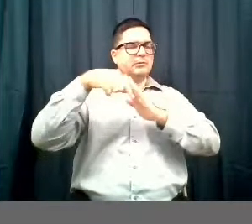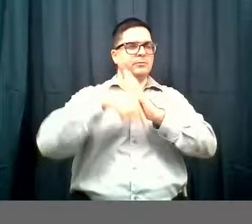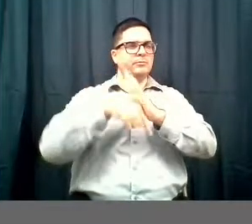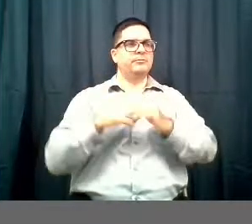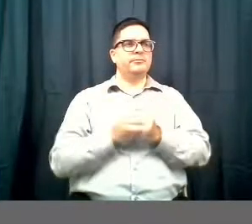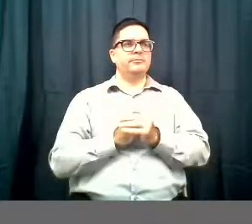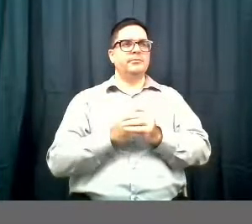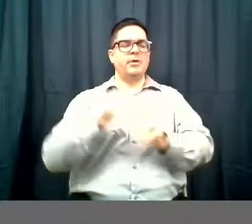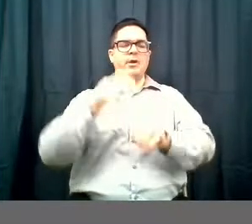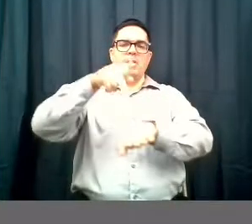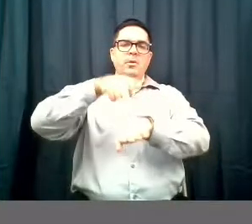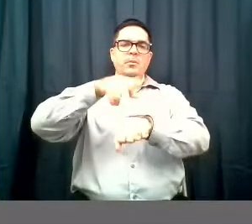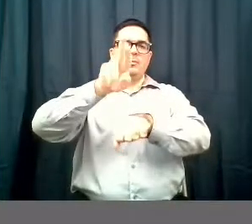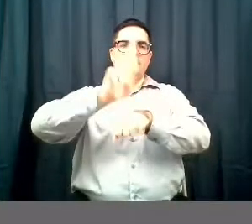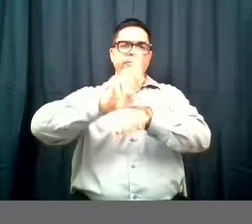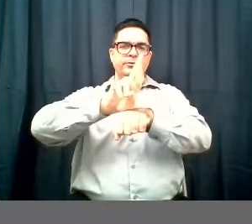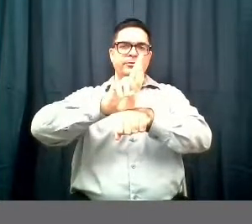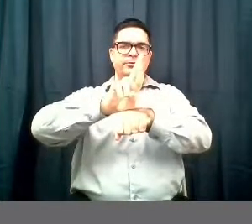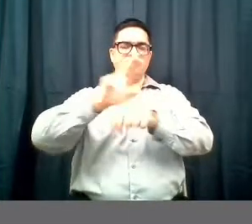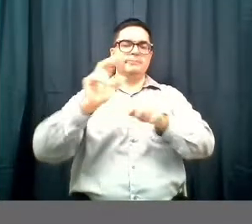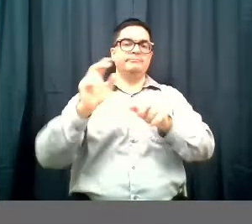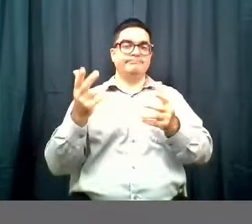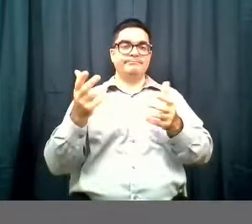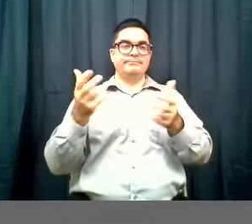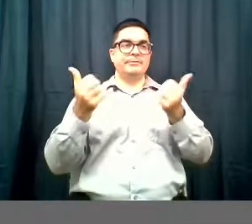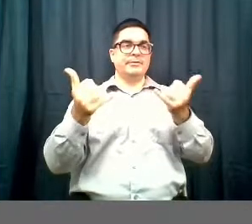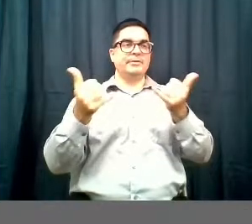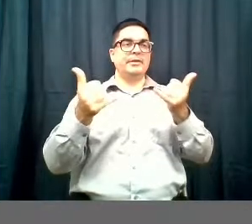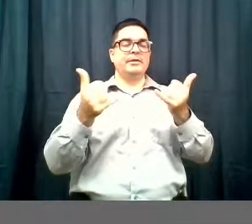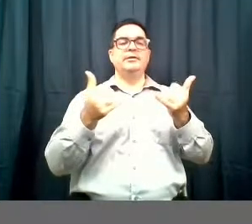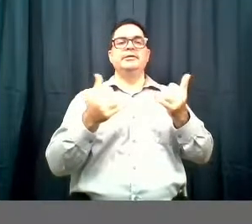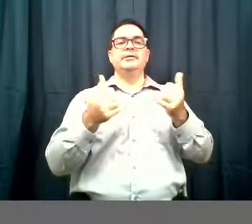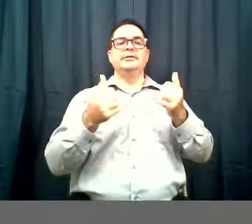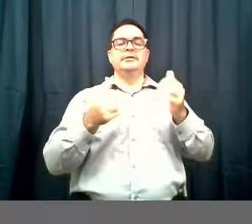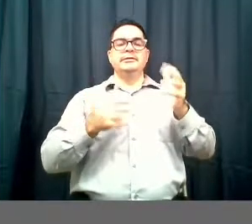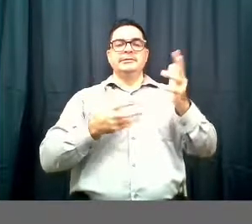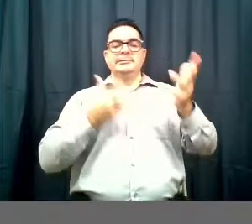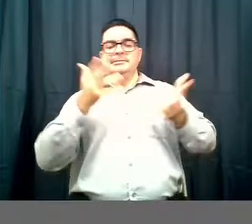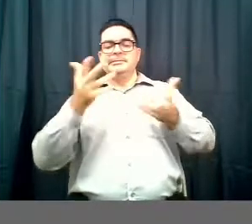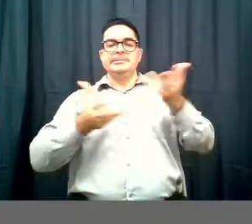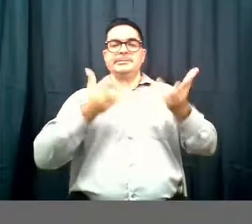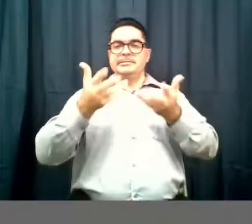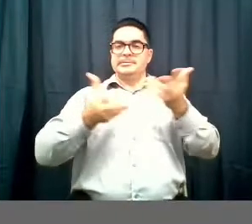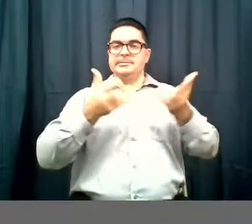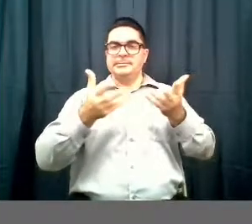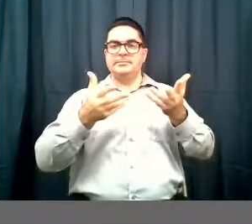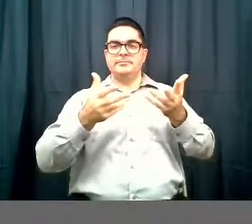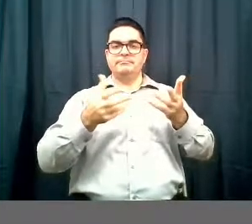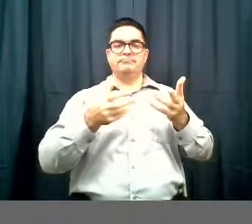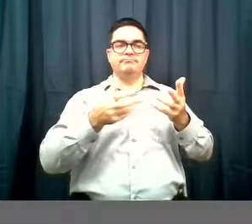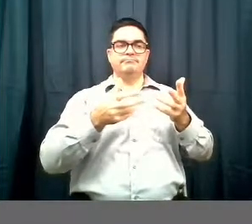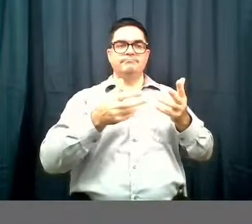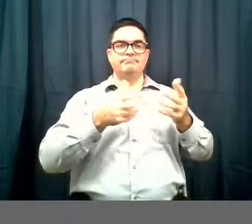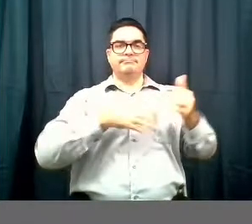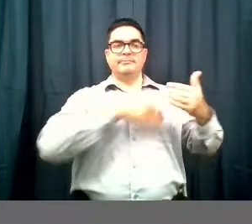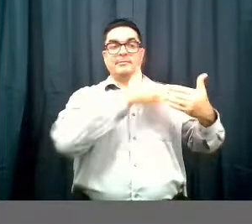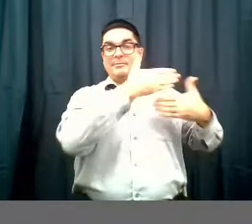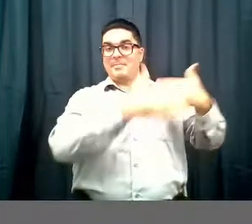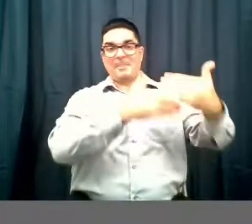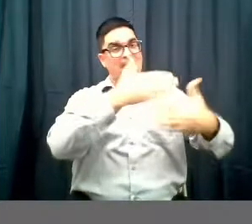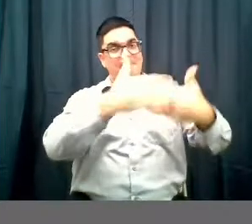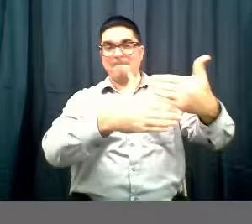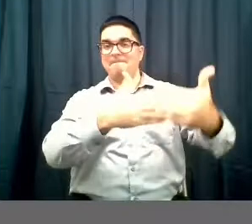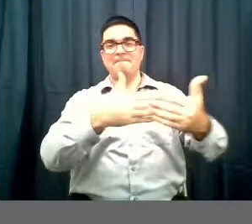Rico has faced uncertainty, volatility that no state has had to deal with on such a regular and constant basis. And this has made